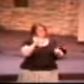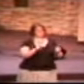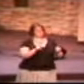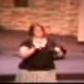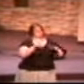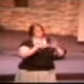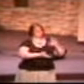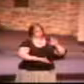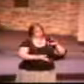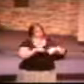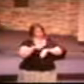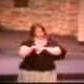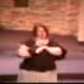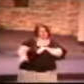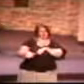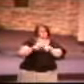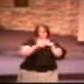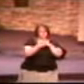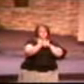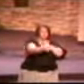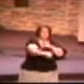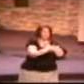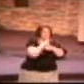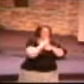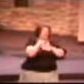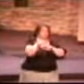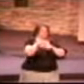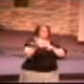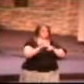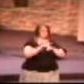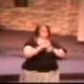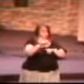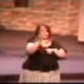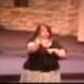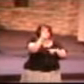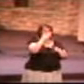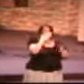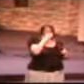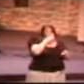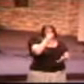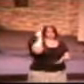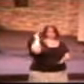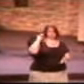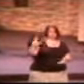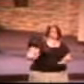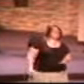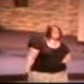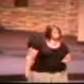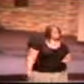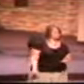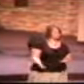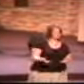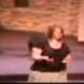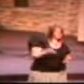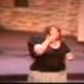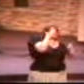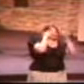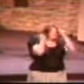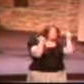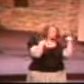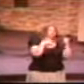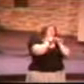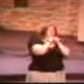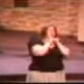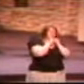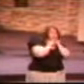exile far away from home and they've convinced themselves that God has forgotten them they're suffering at the